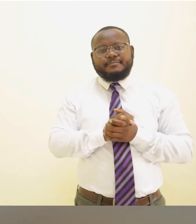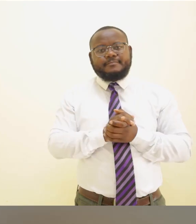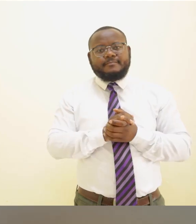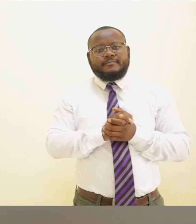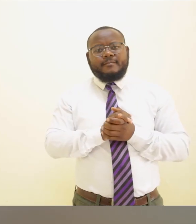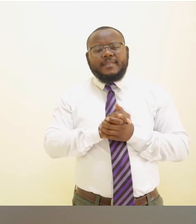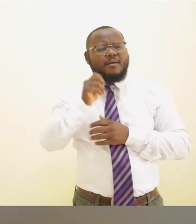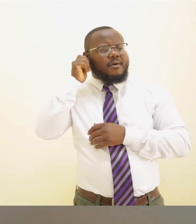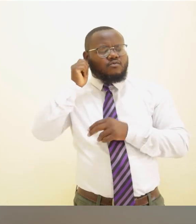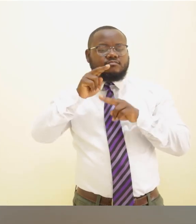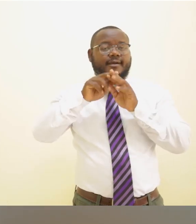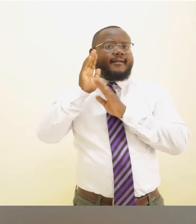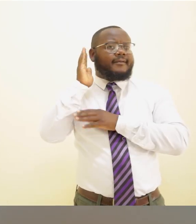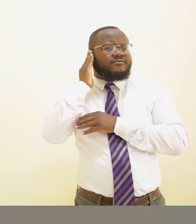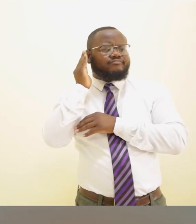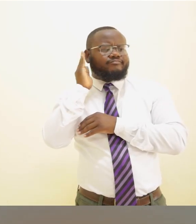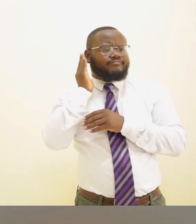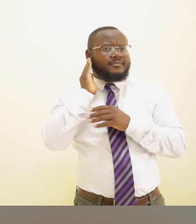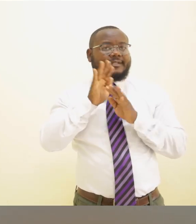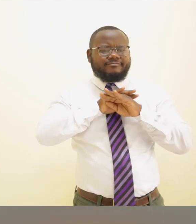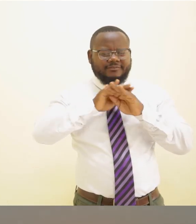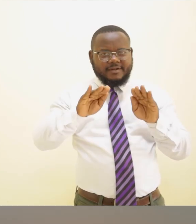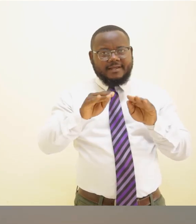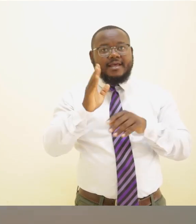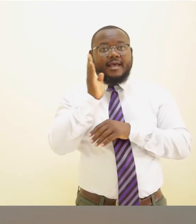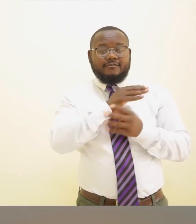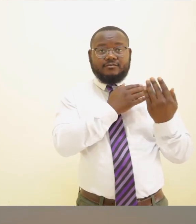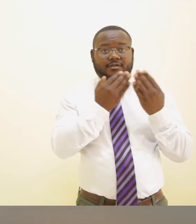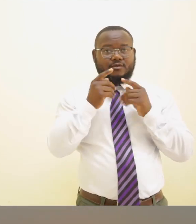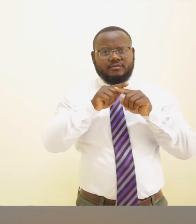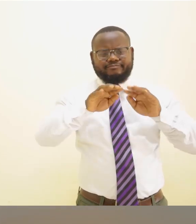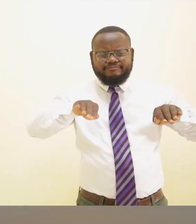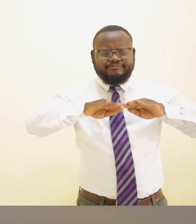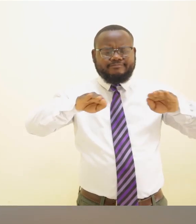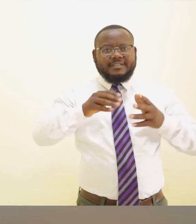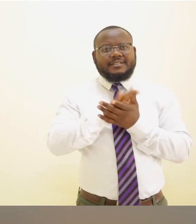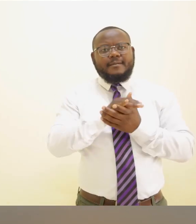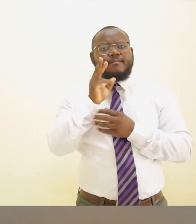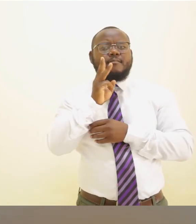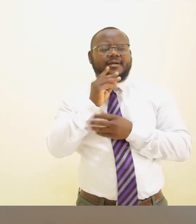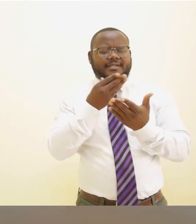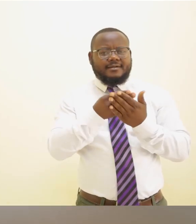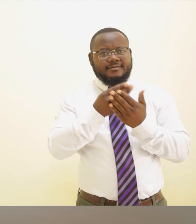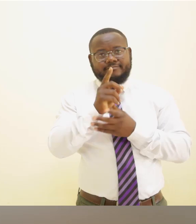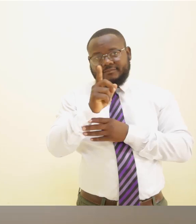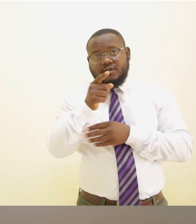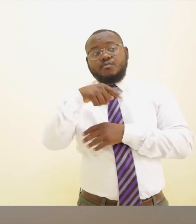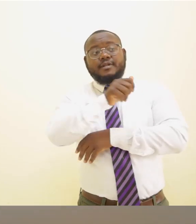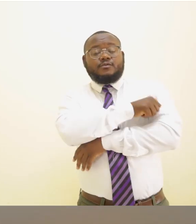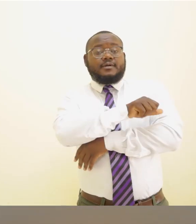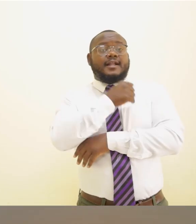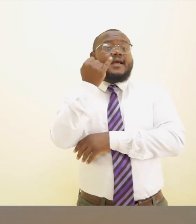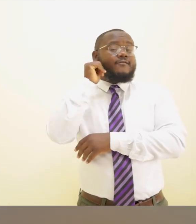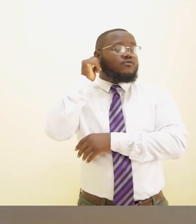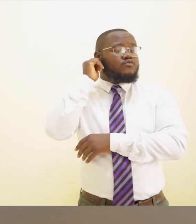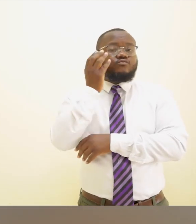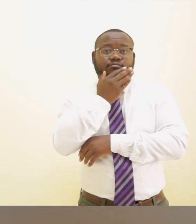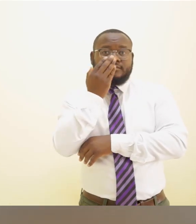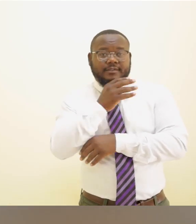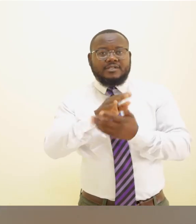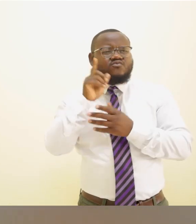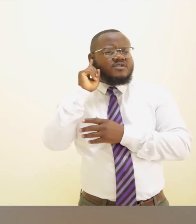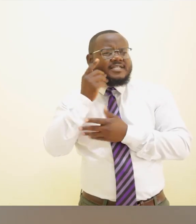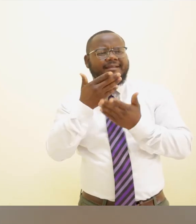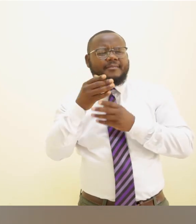Keep ears dry after bathing and avoid swimming in dirty water. And always seek care if there is ear pain, discharge, ringing, or sudden hearing